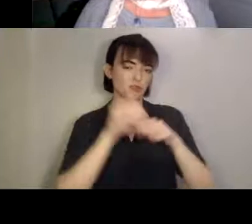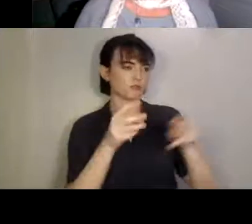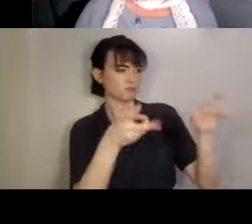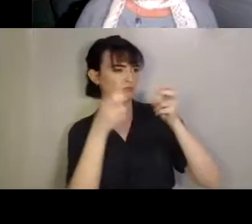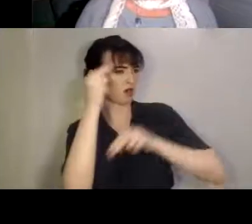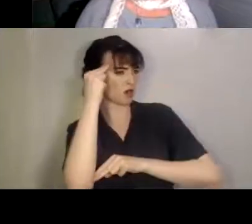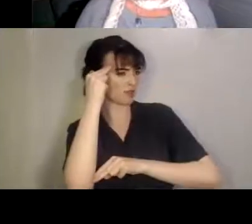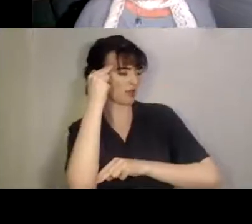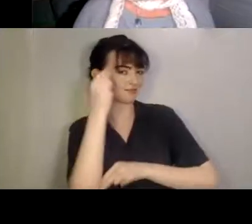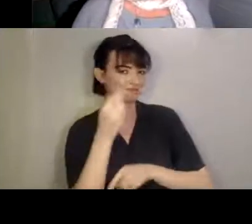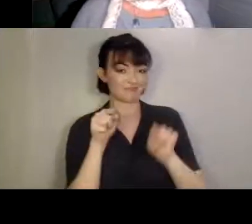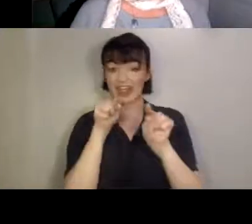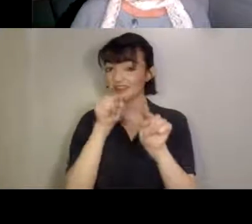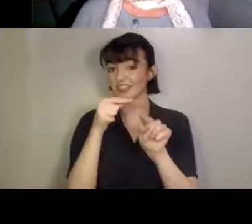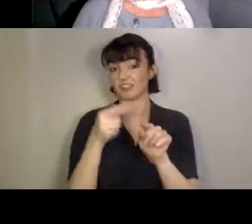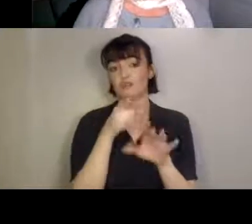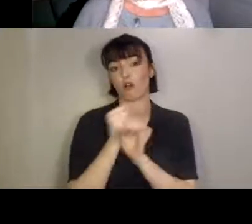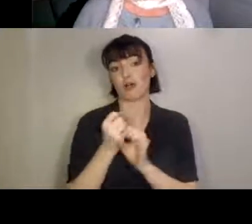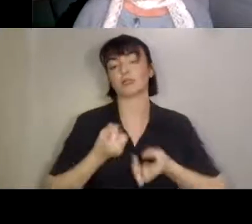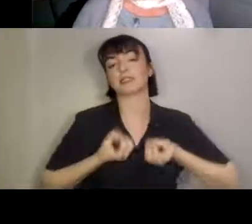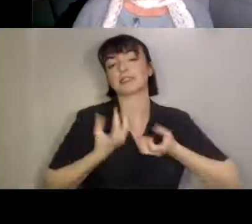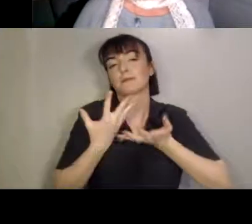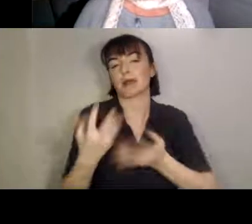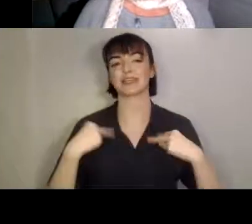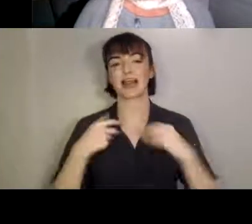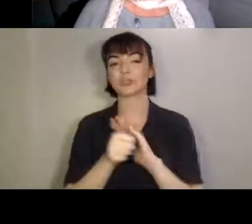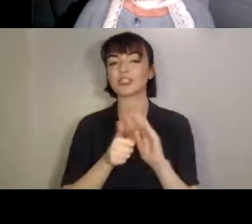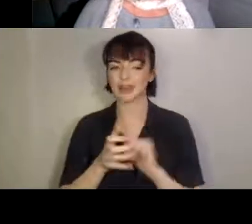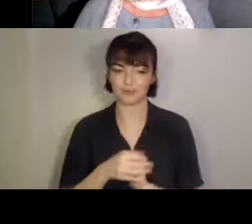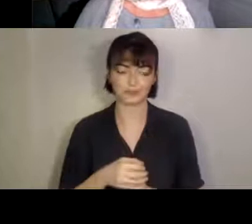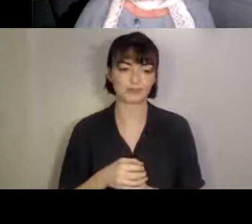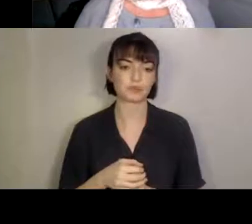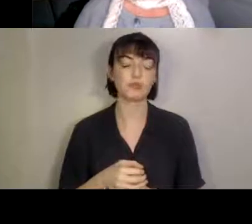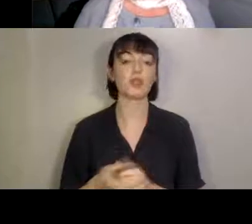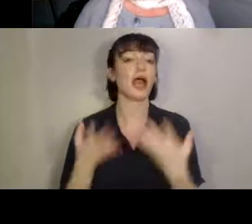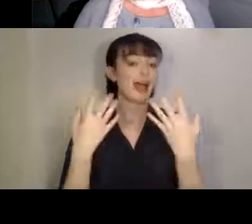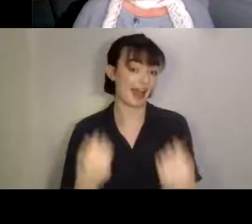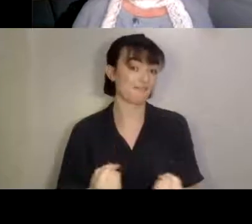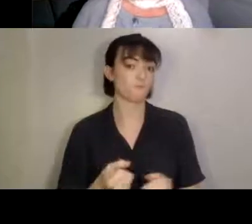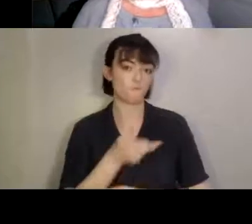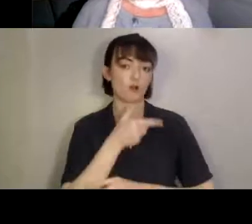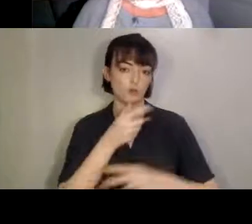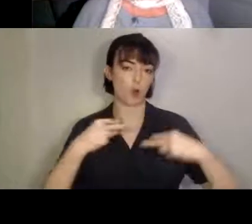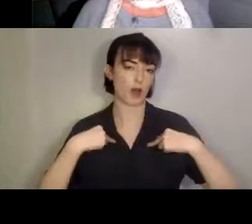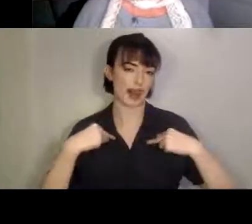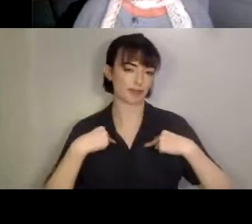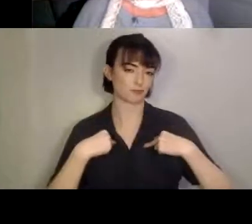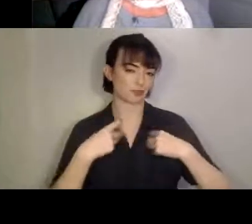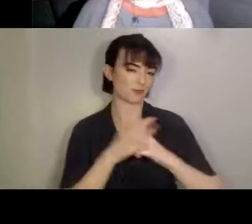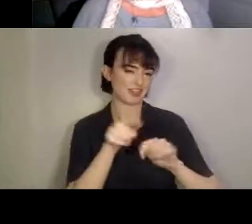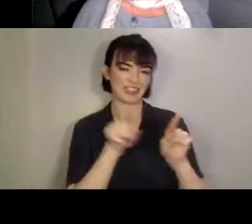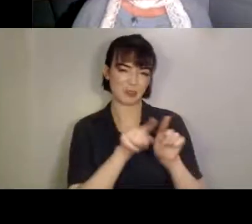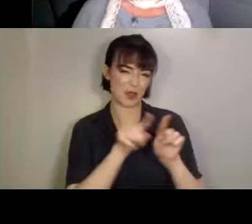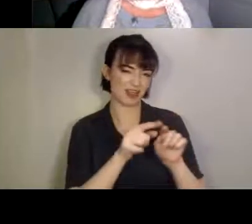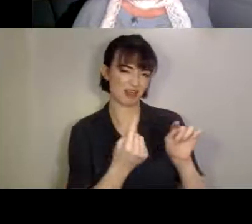at expressive language skills. There is a spoken language version of this, which actually, interestingly,